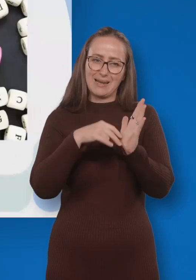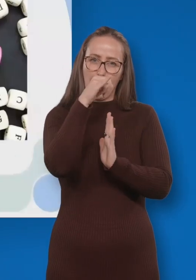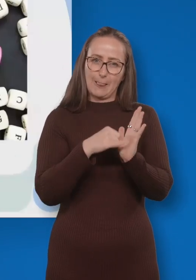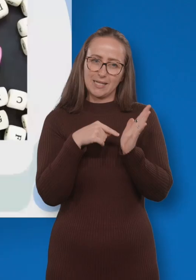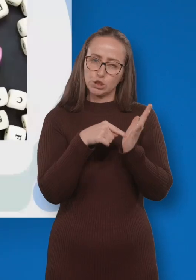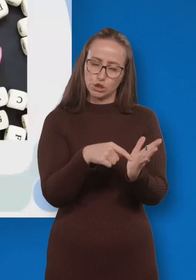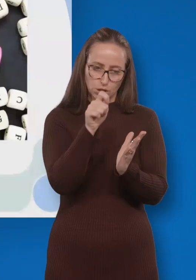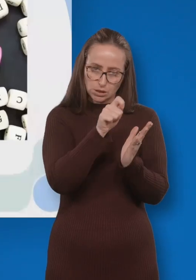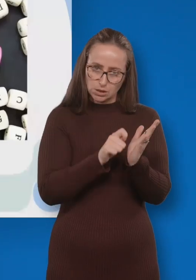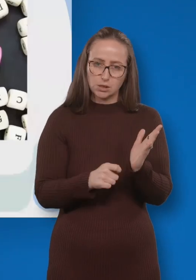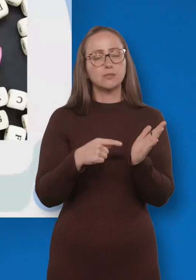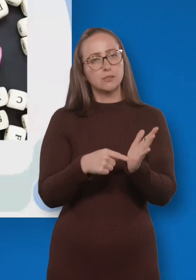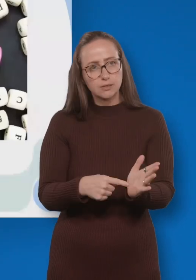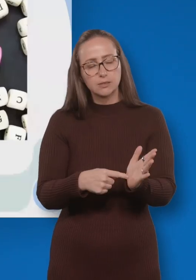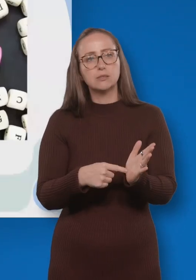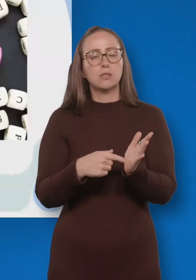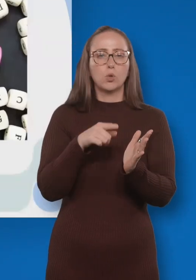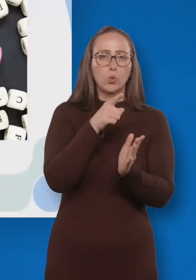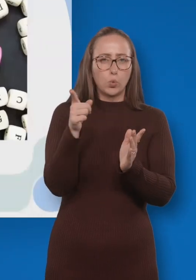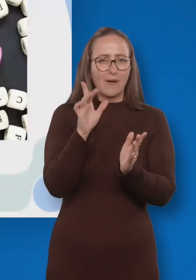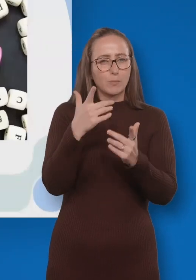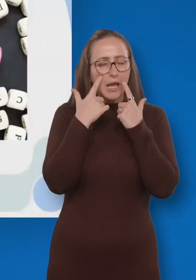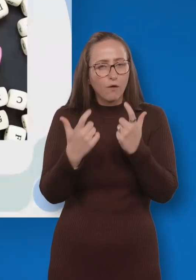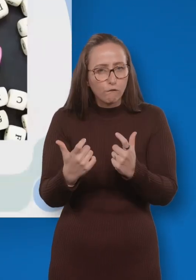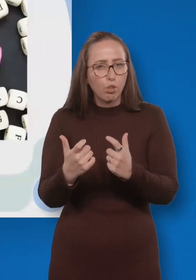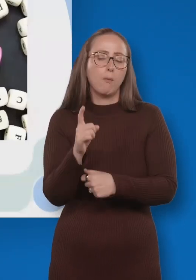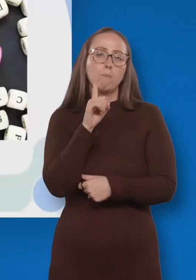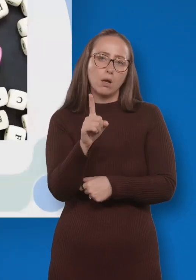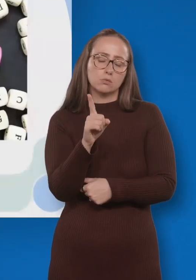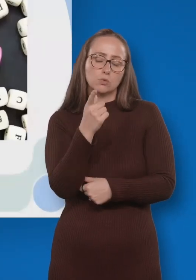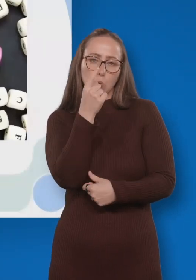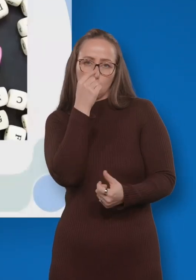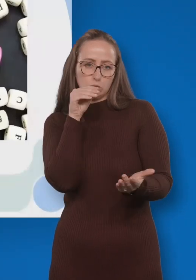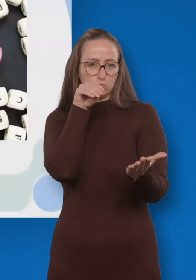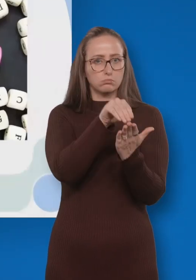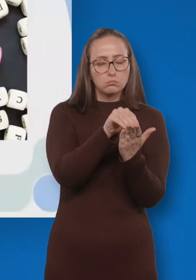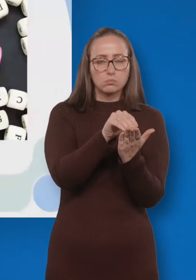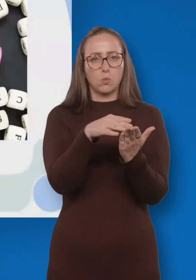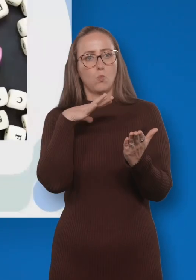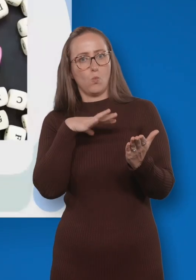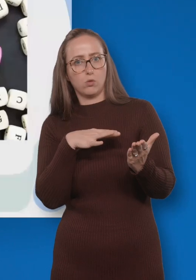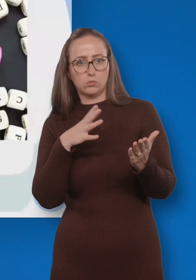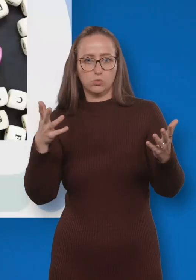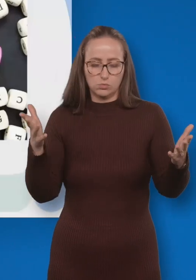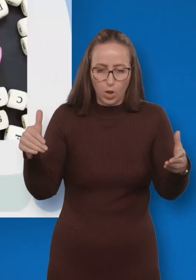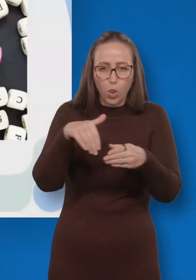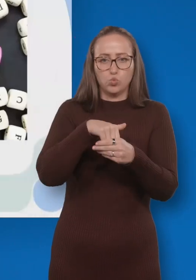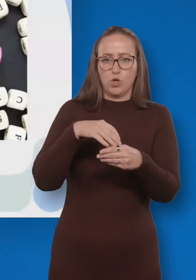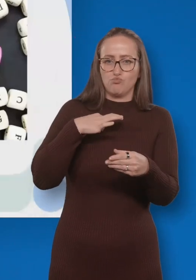I think it would be you would need to be careful, but you could say that you'll be striving to include a